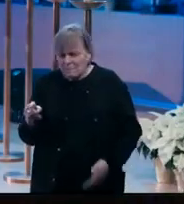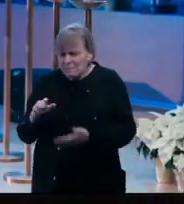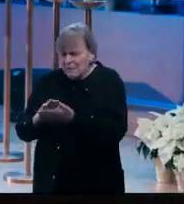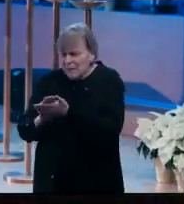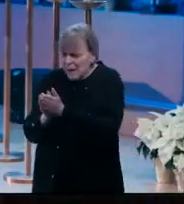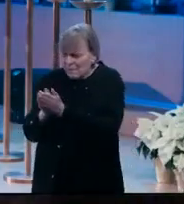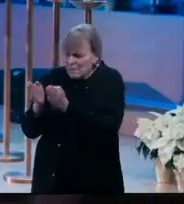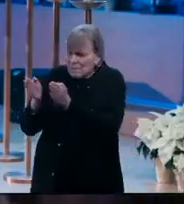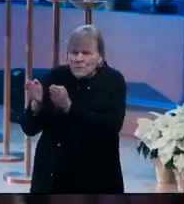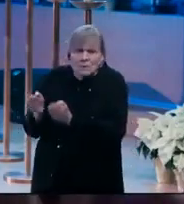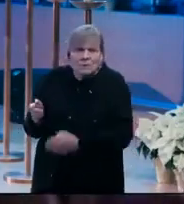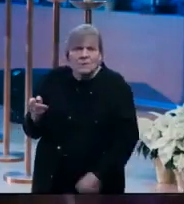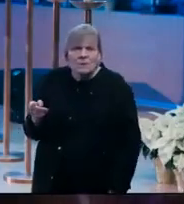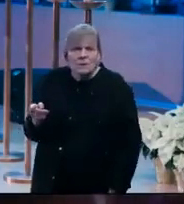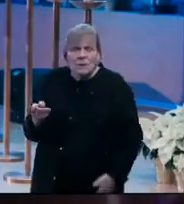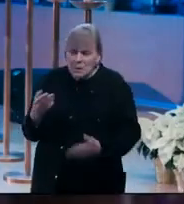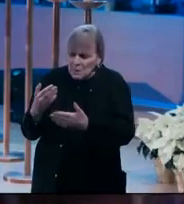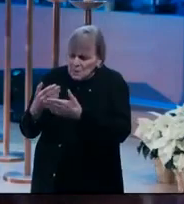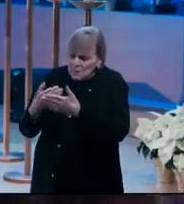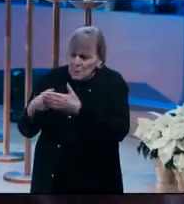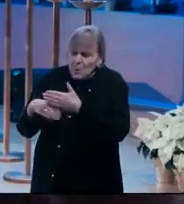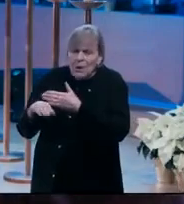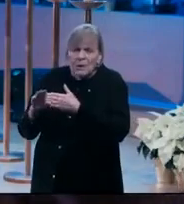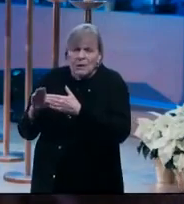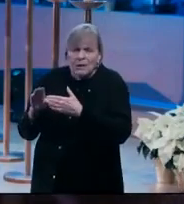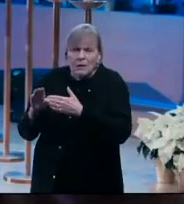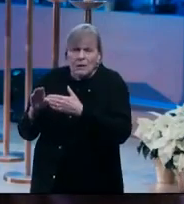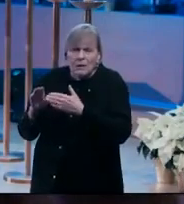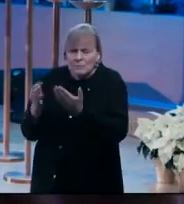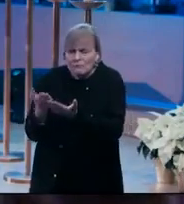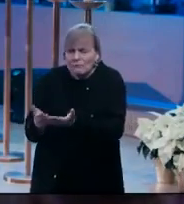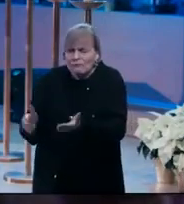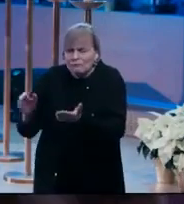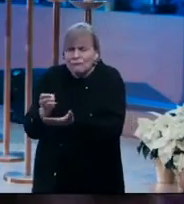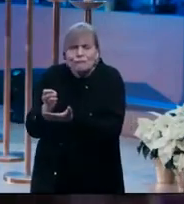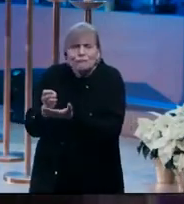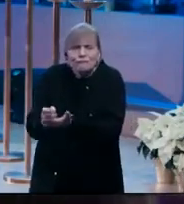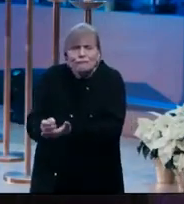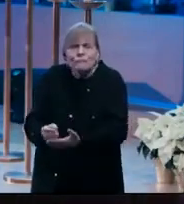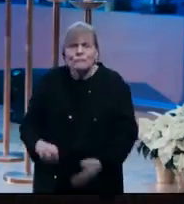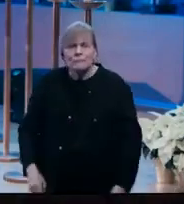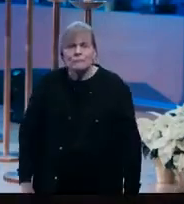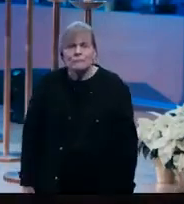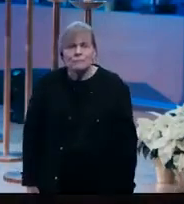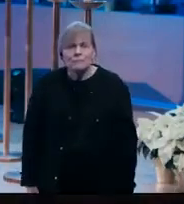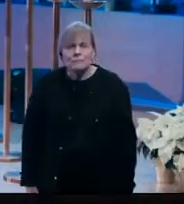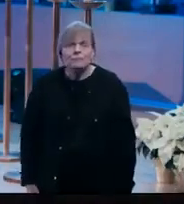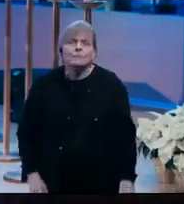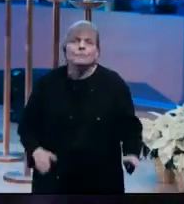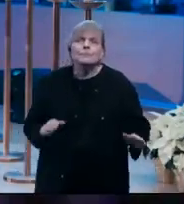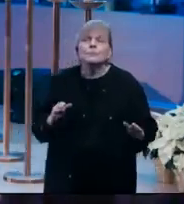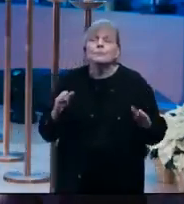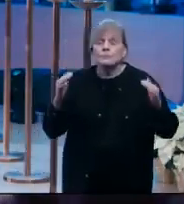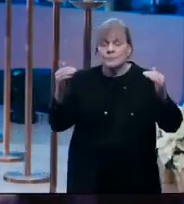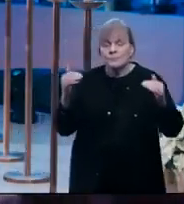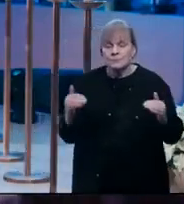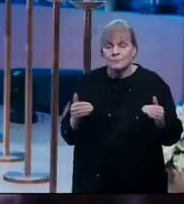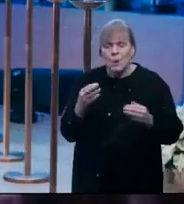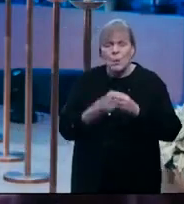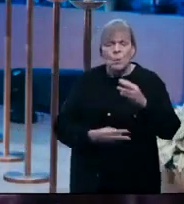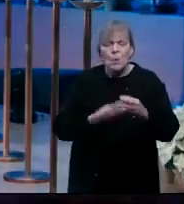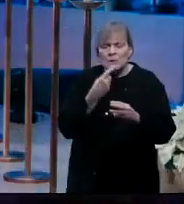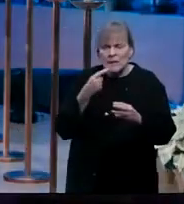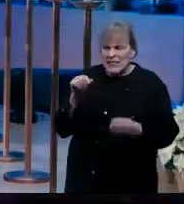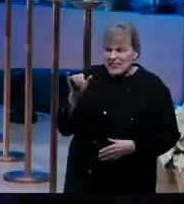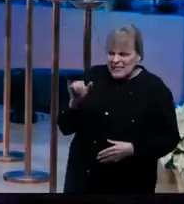form, being born in a manger. Our world tells us this is where